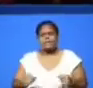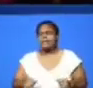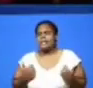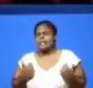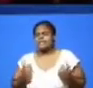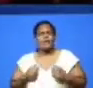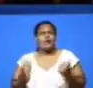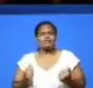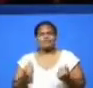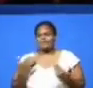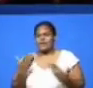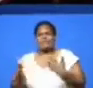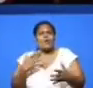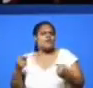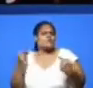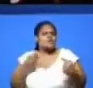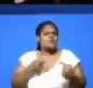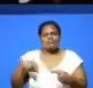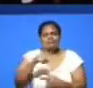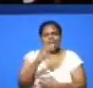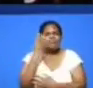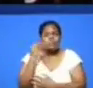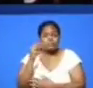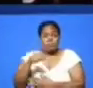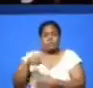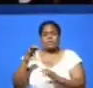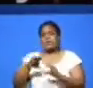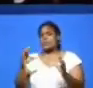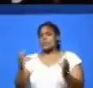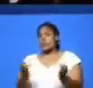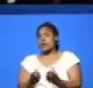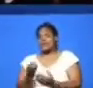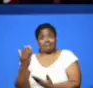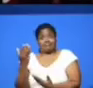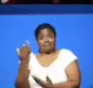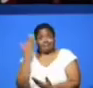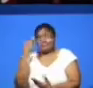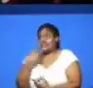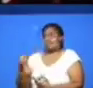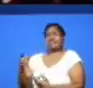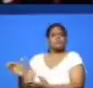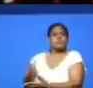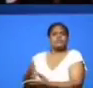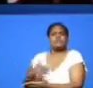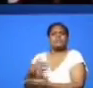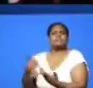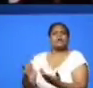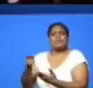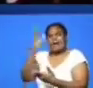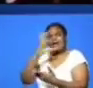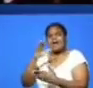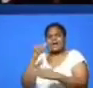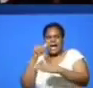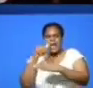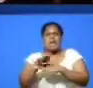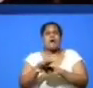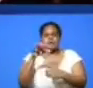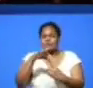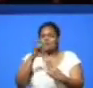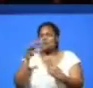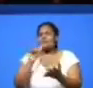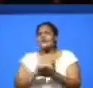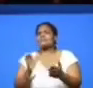struggle. But in a world like this, I didn't even tell them what to sing. But God ordained that song for your ears and for your